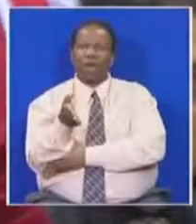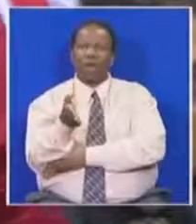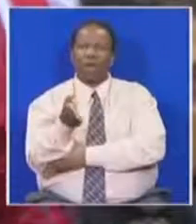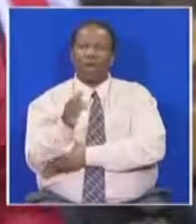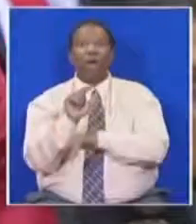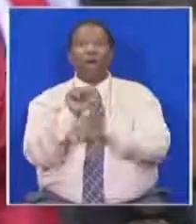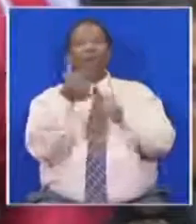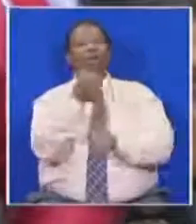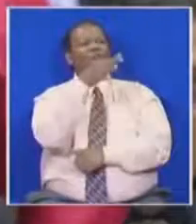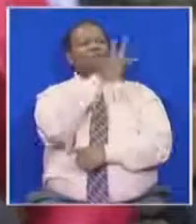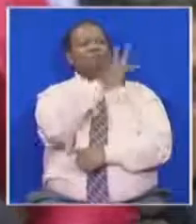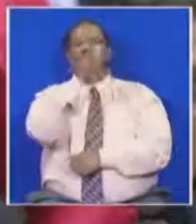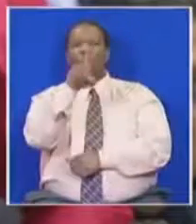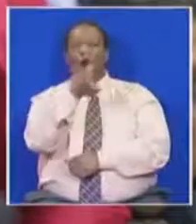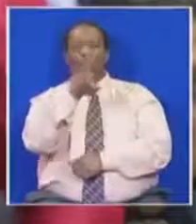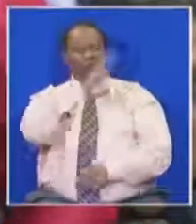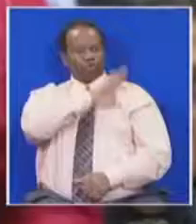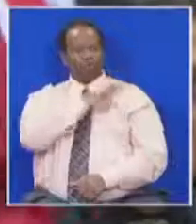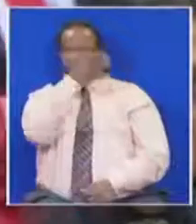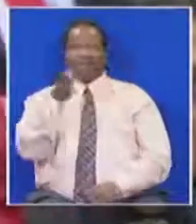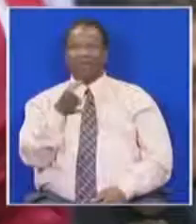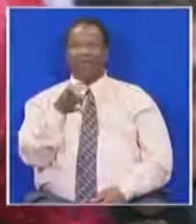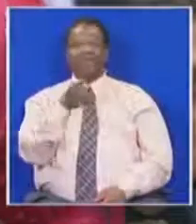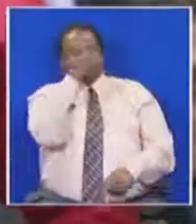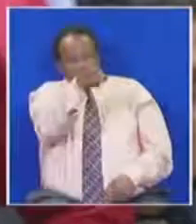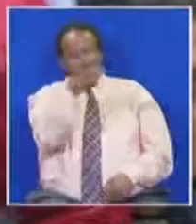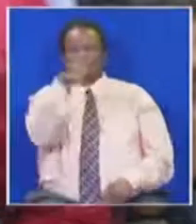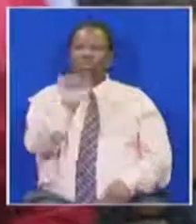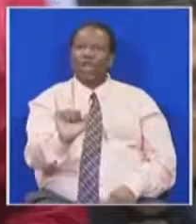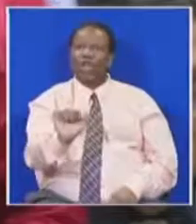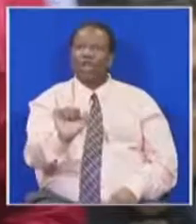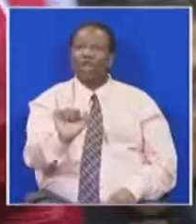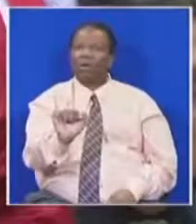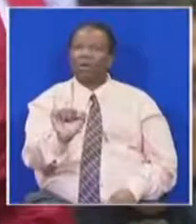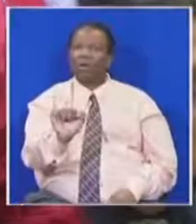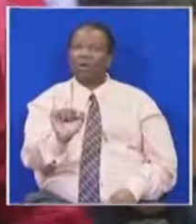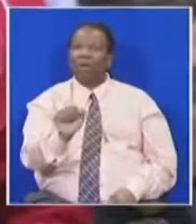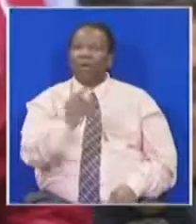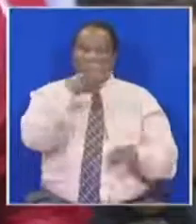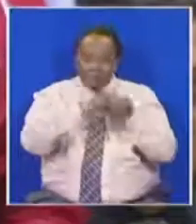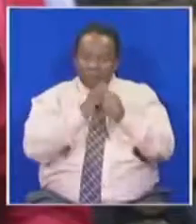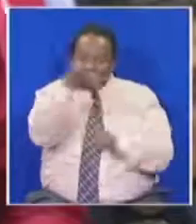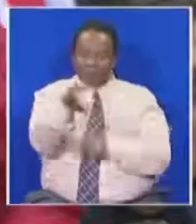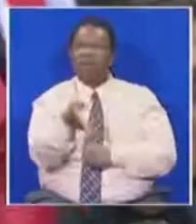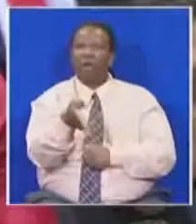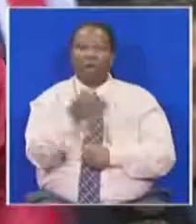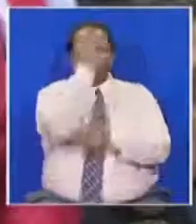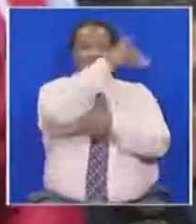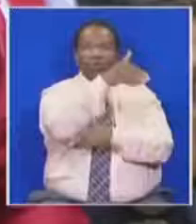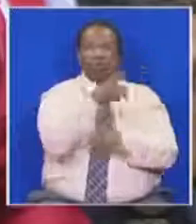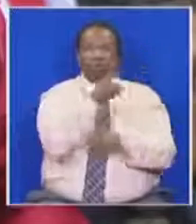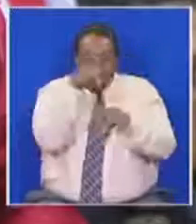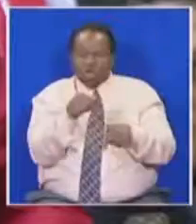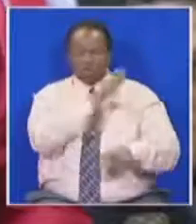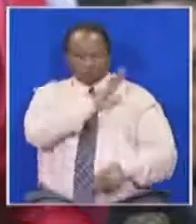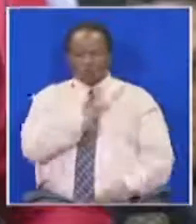441 soldiers will order, never Chair. Protect you. Point of order. Your point problem order, is not outside. Point of order. Your problem is here. Point of order. There is point no soldier